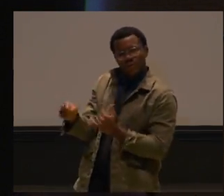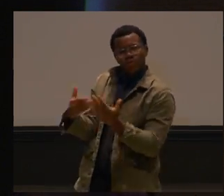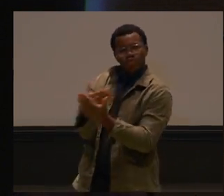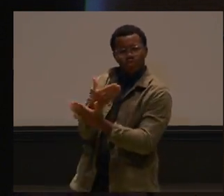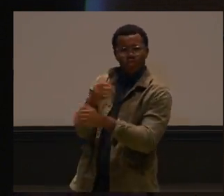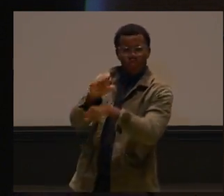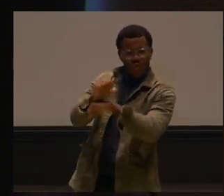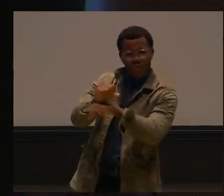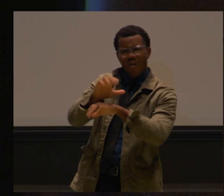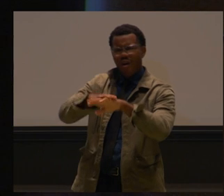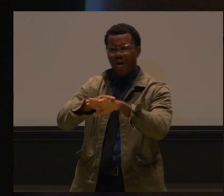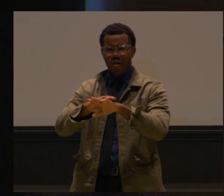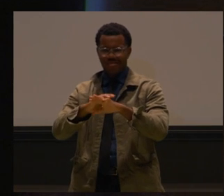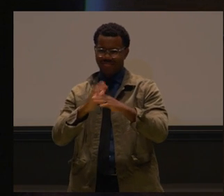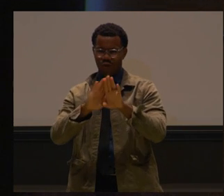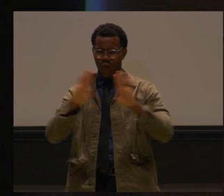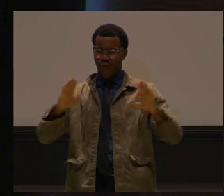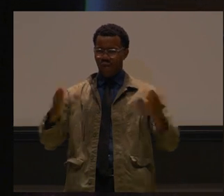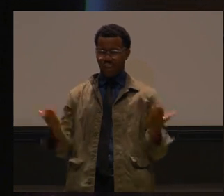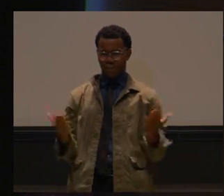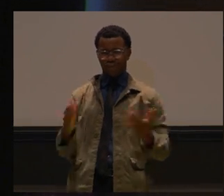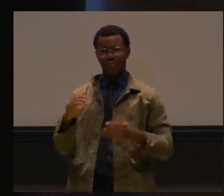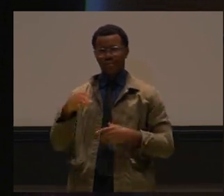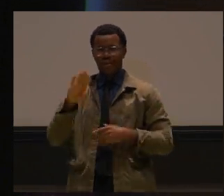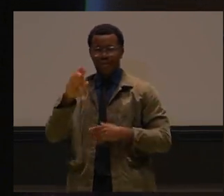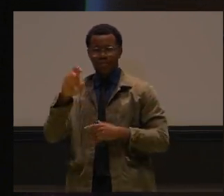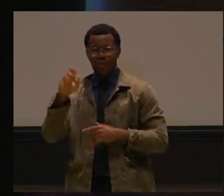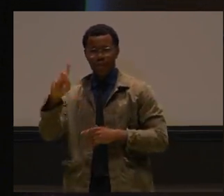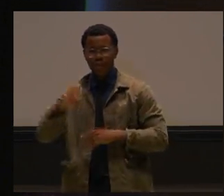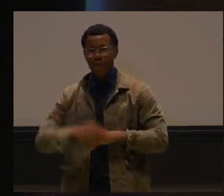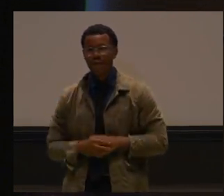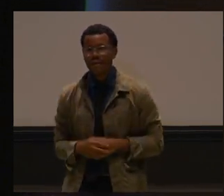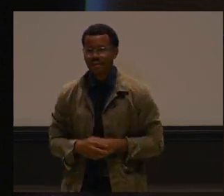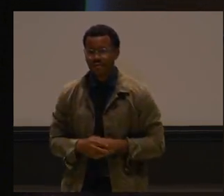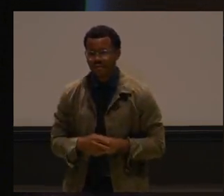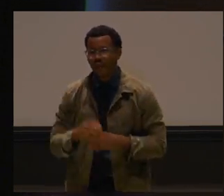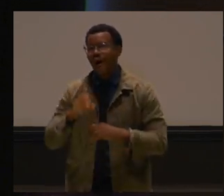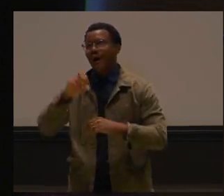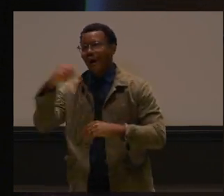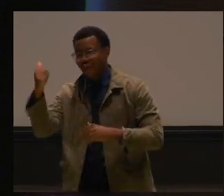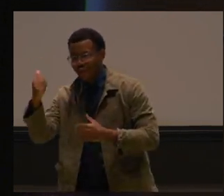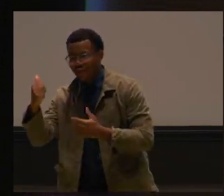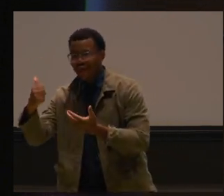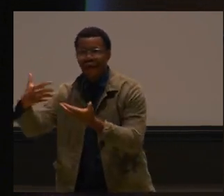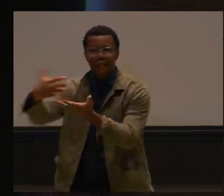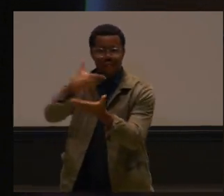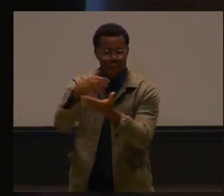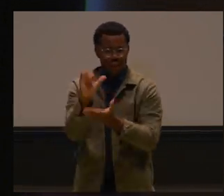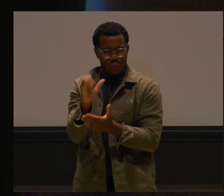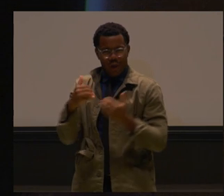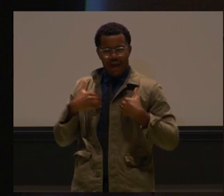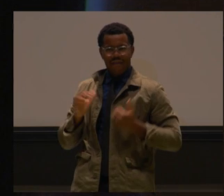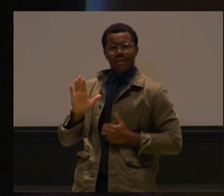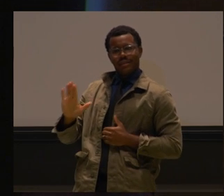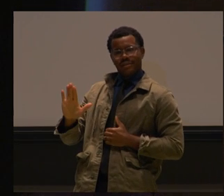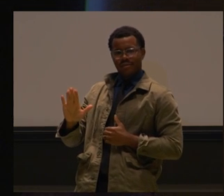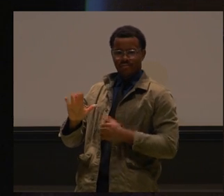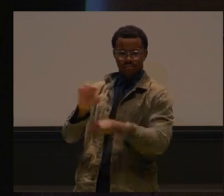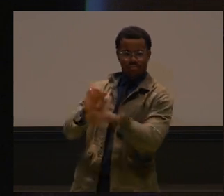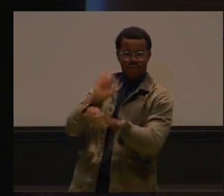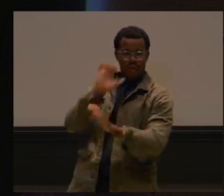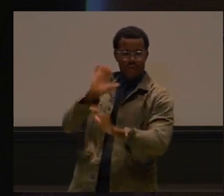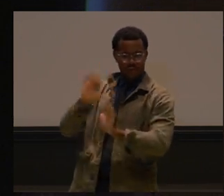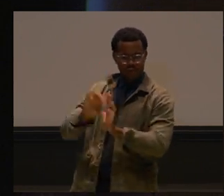on the walls here at the Broad, among many other great collections that contain his work. Since